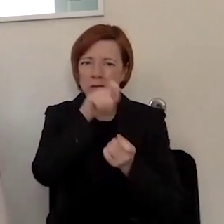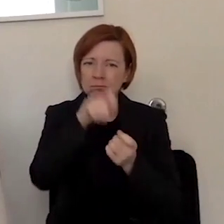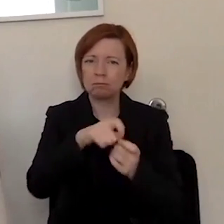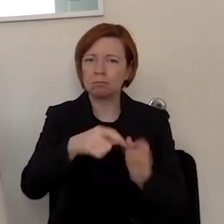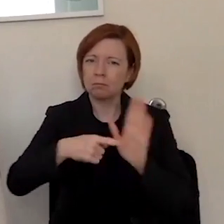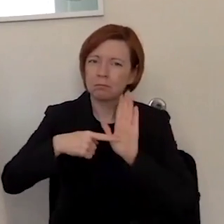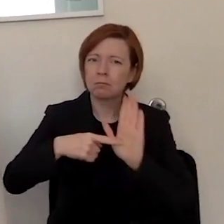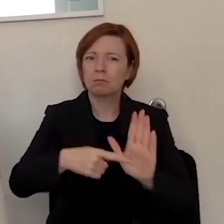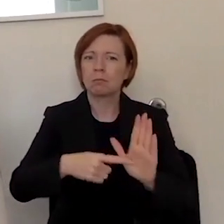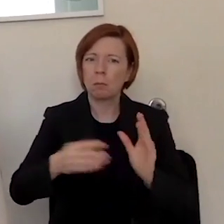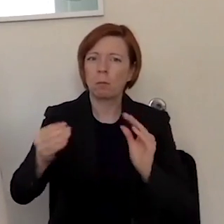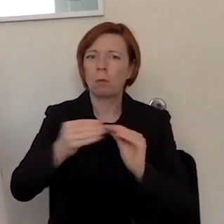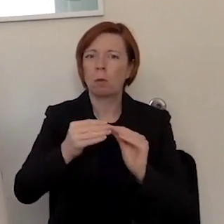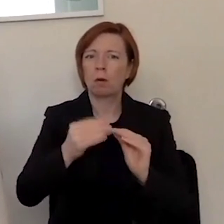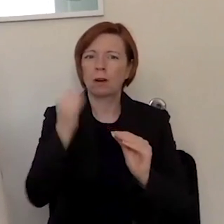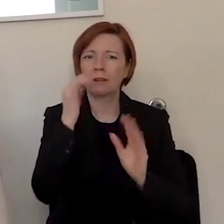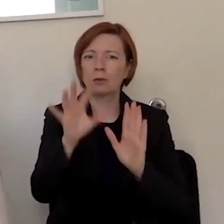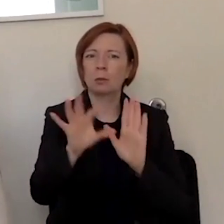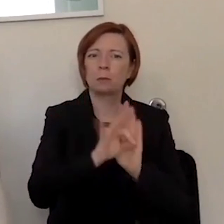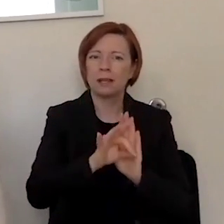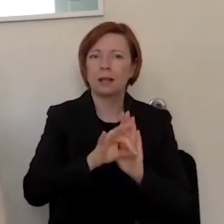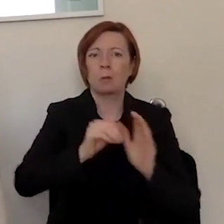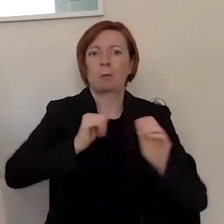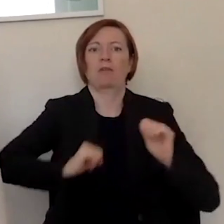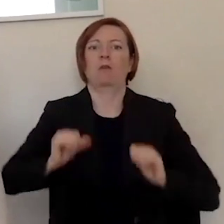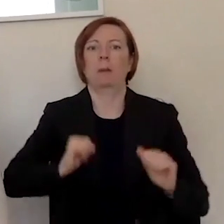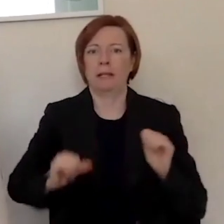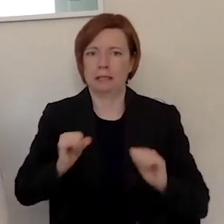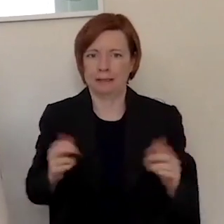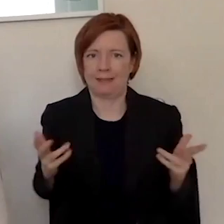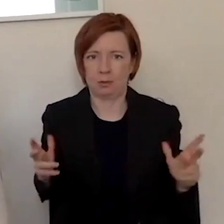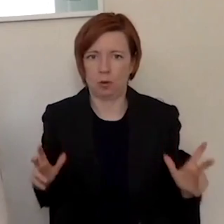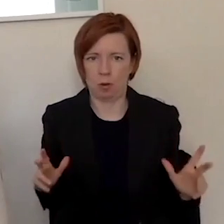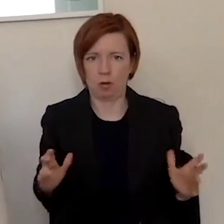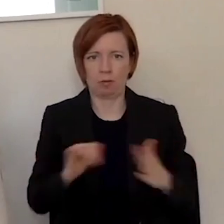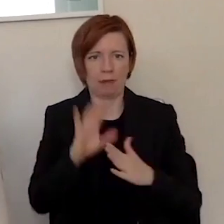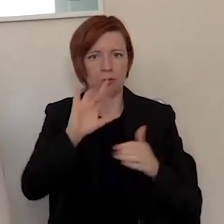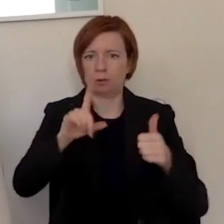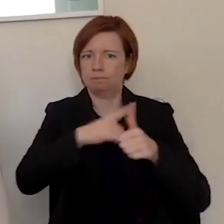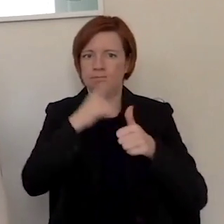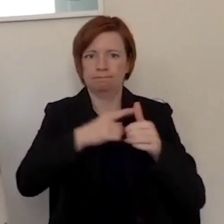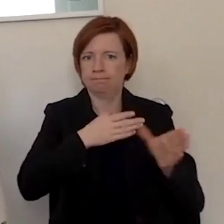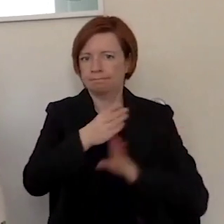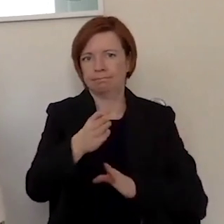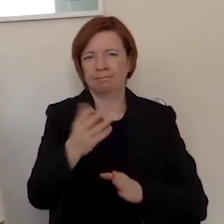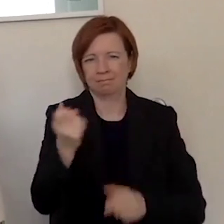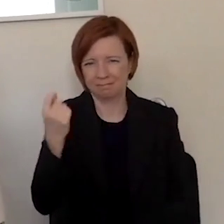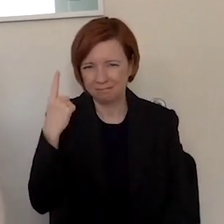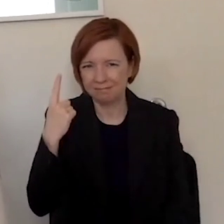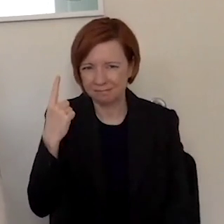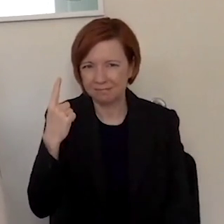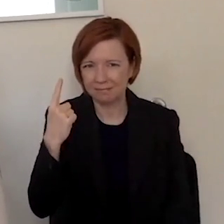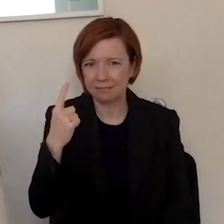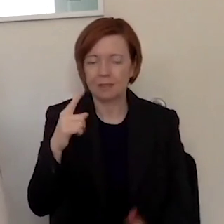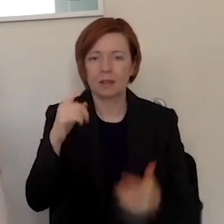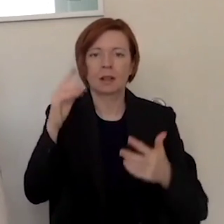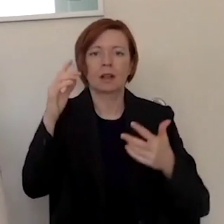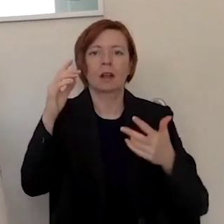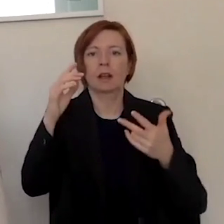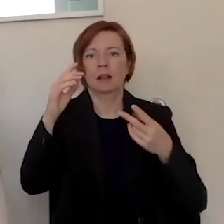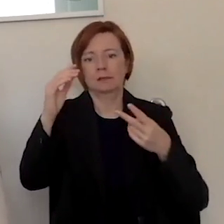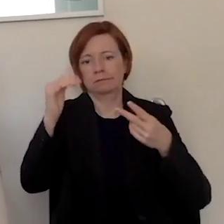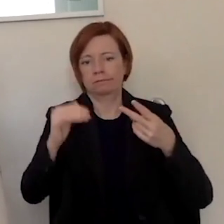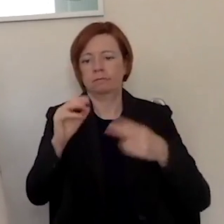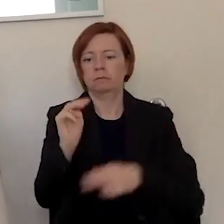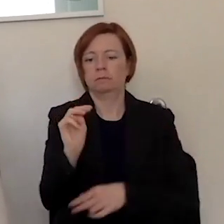and conveys more to the panel if you pick performance as your primary discipline and media